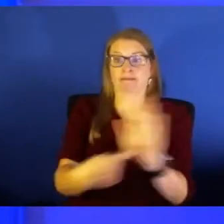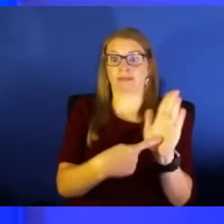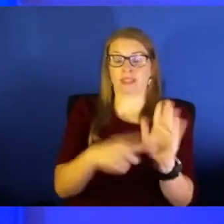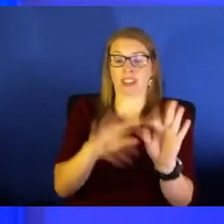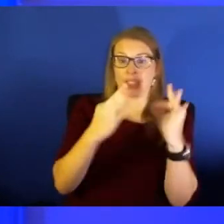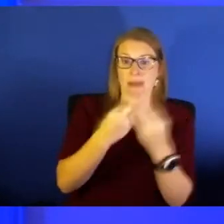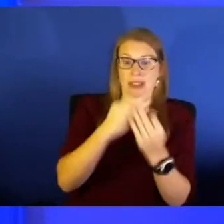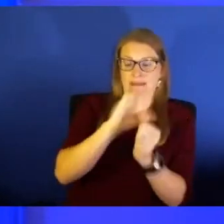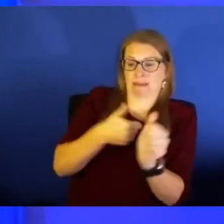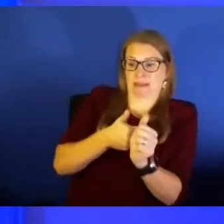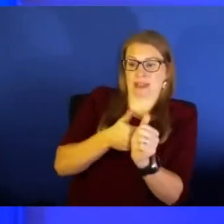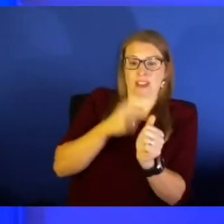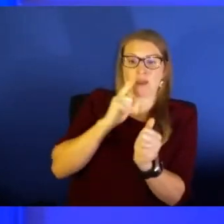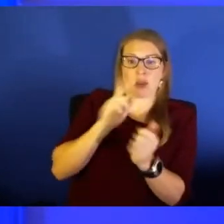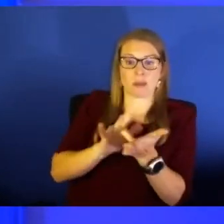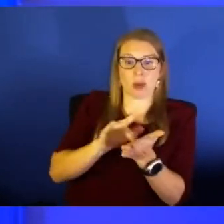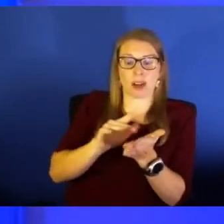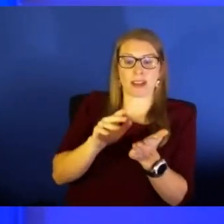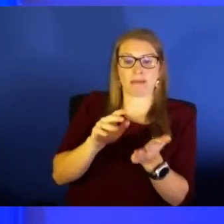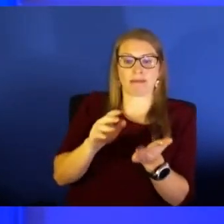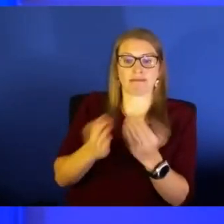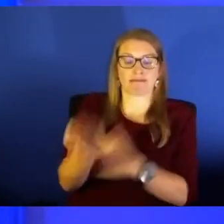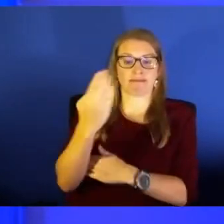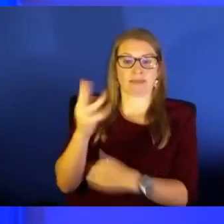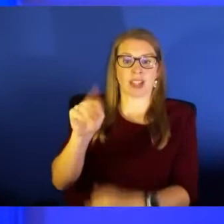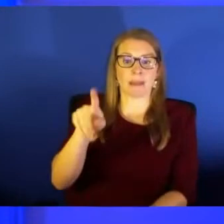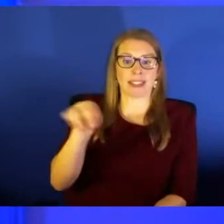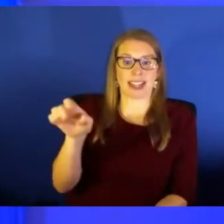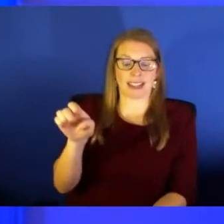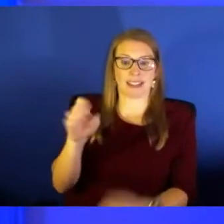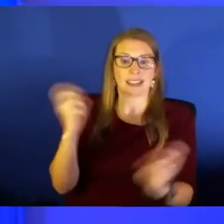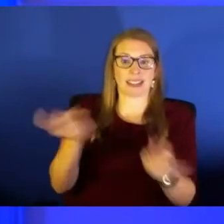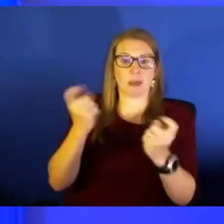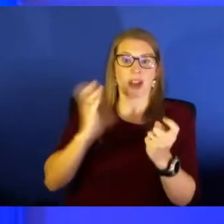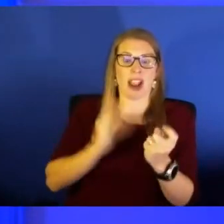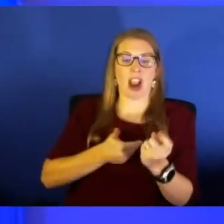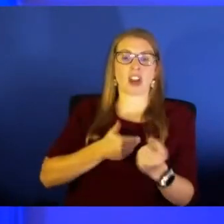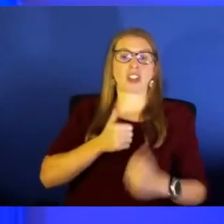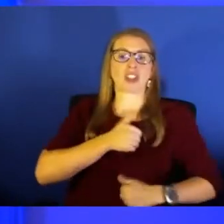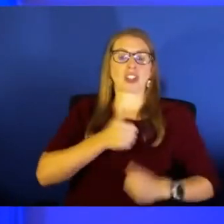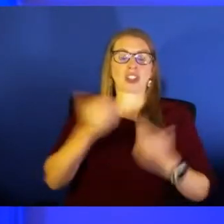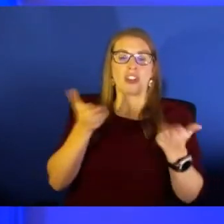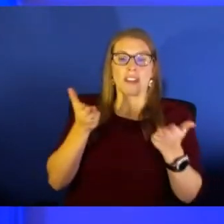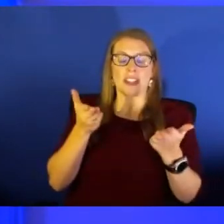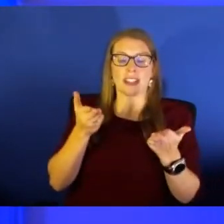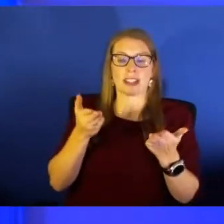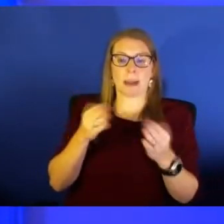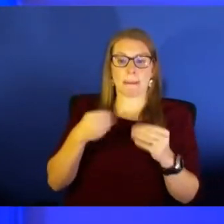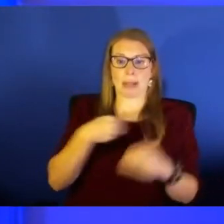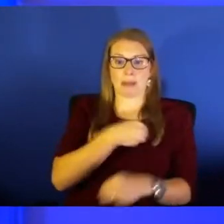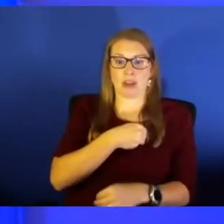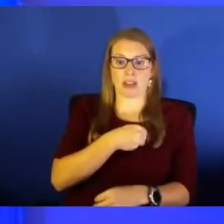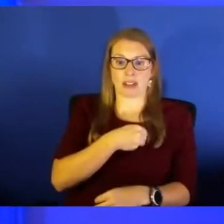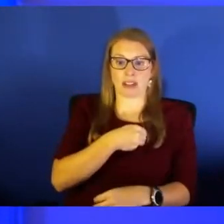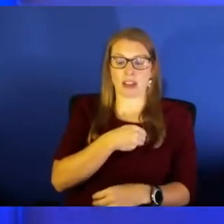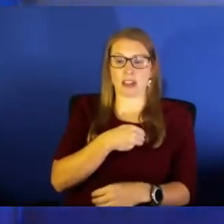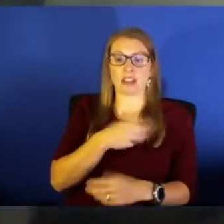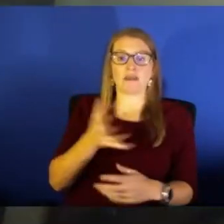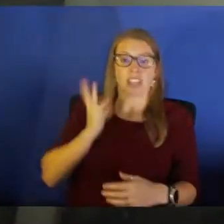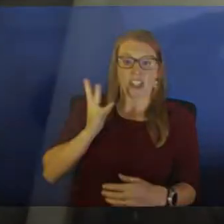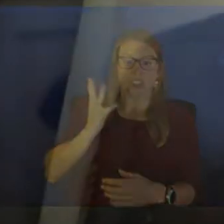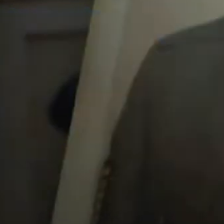at the Morning Medical Update by celebrating our service members, ones who have served and ones who are serving right now.